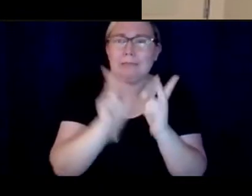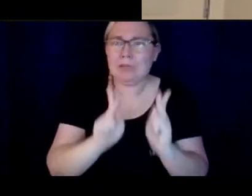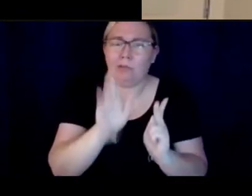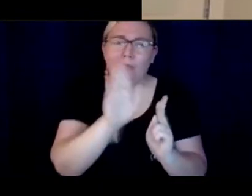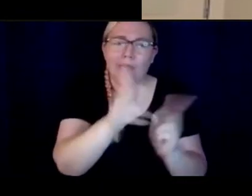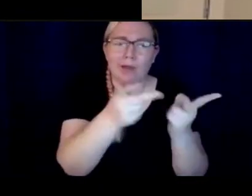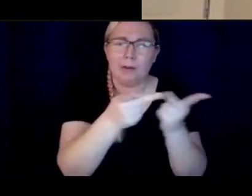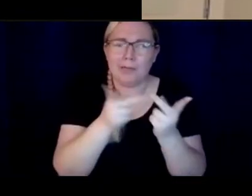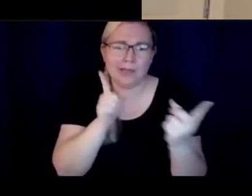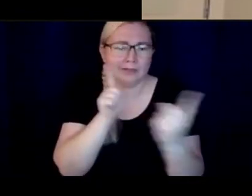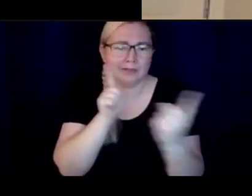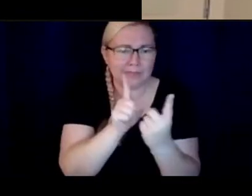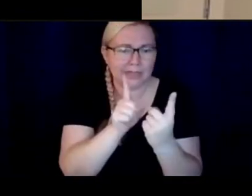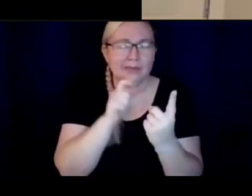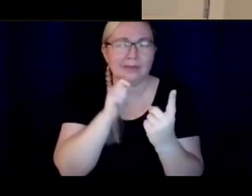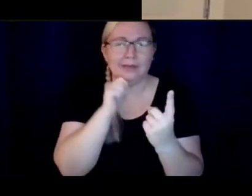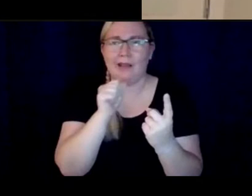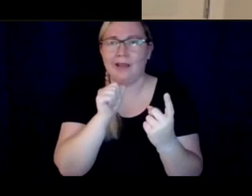And I think,